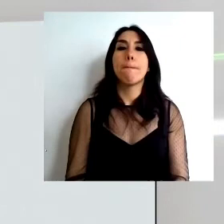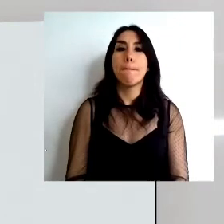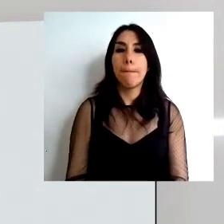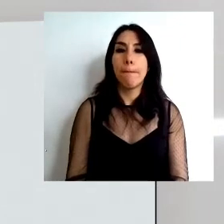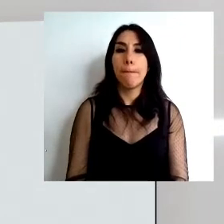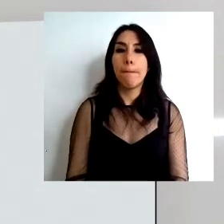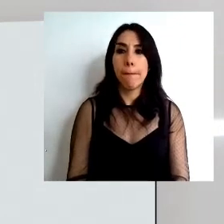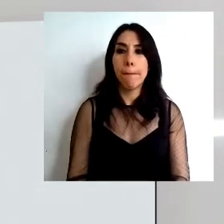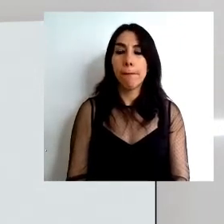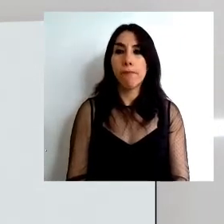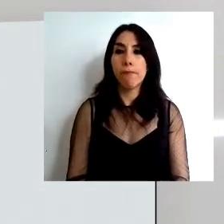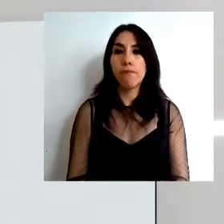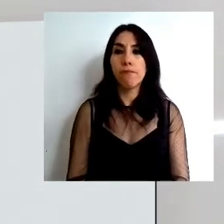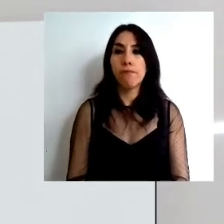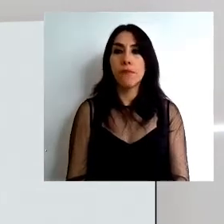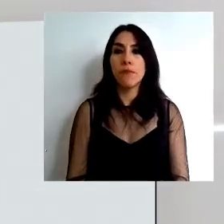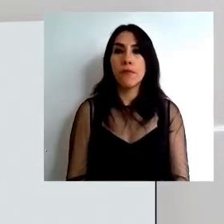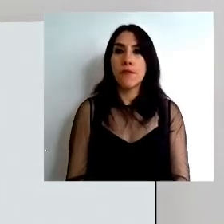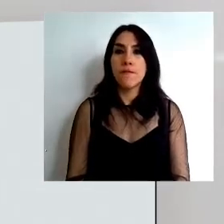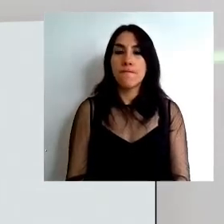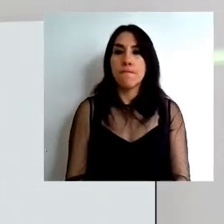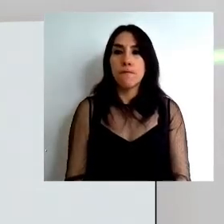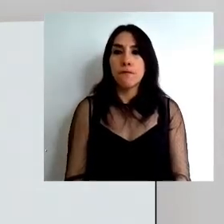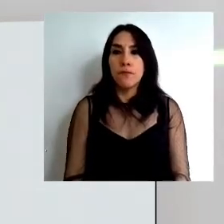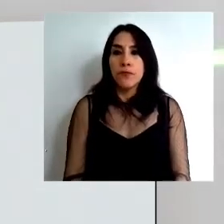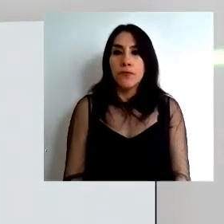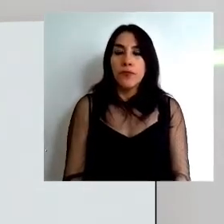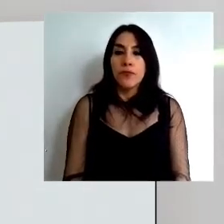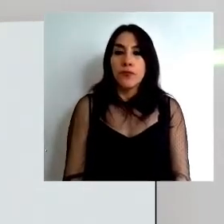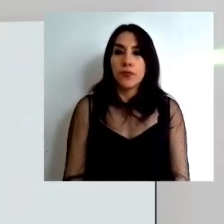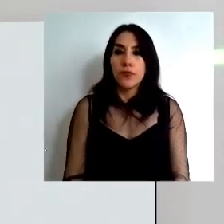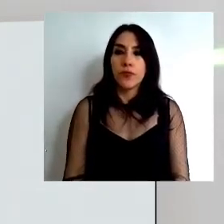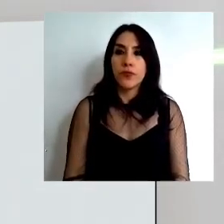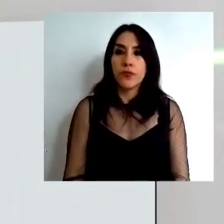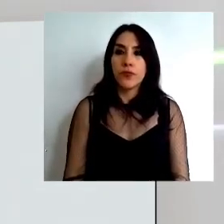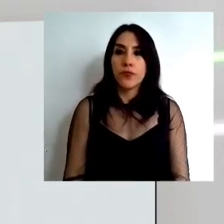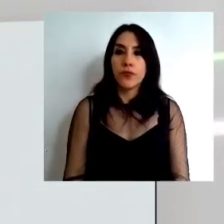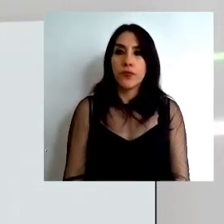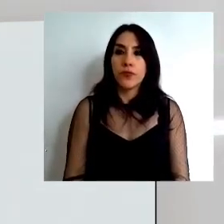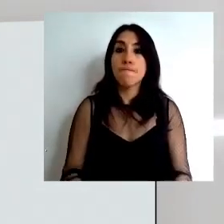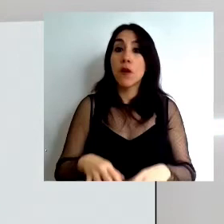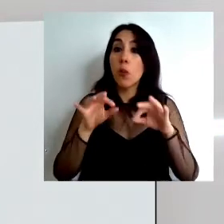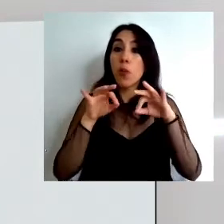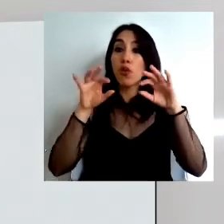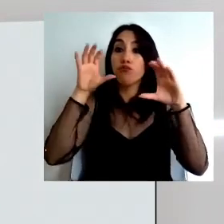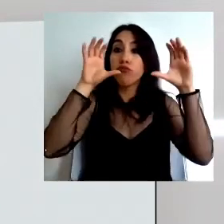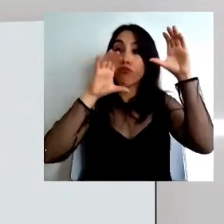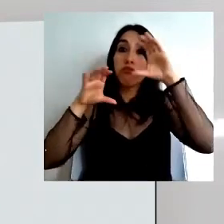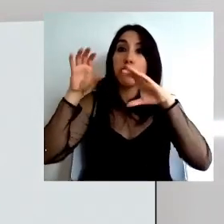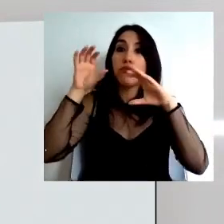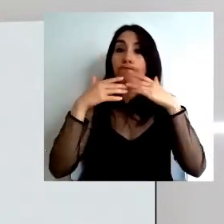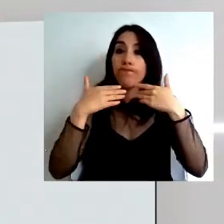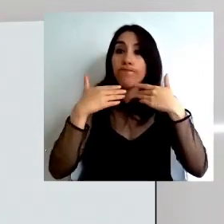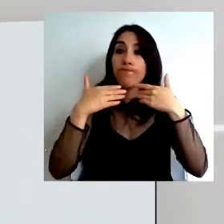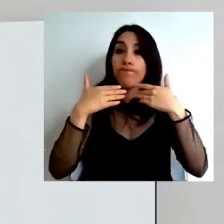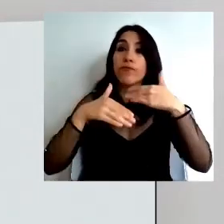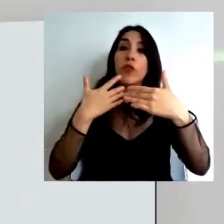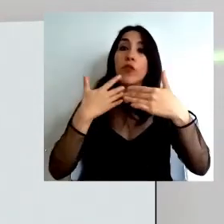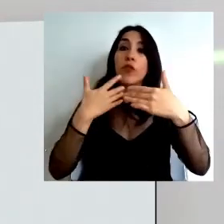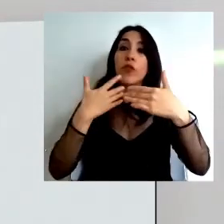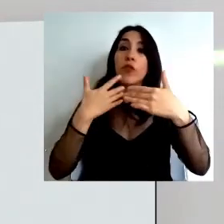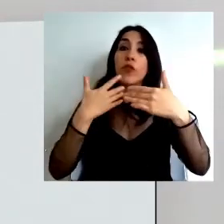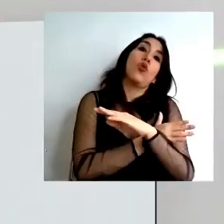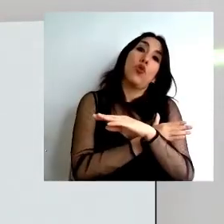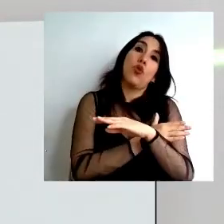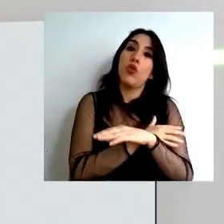no knowledge about it, and I wouldn't do again. So now I would go to